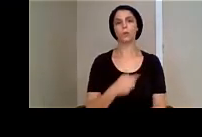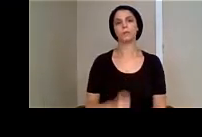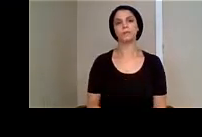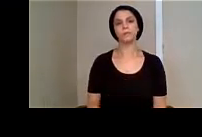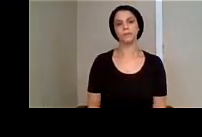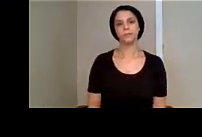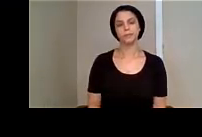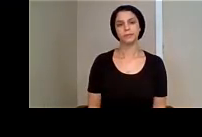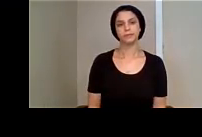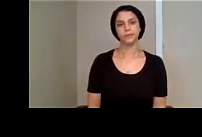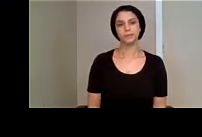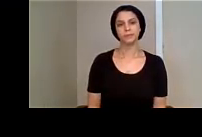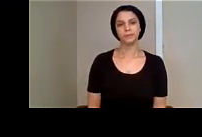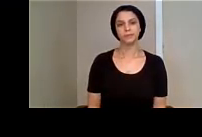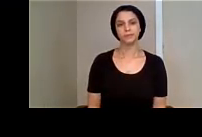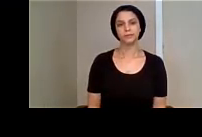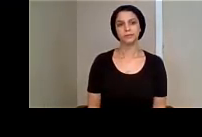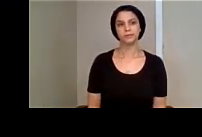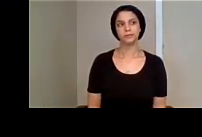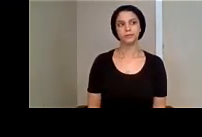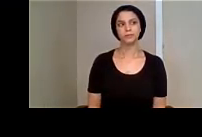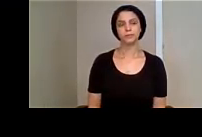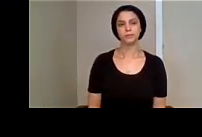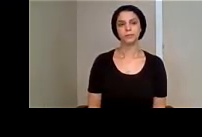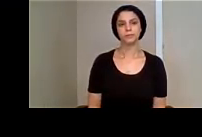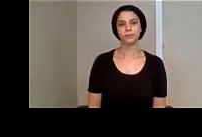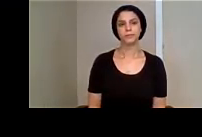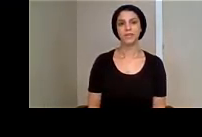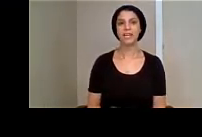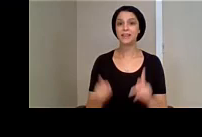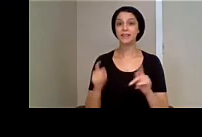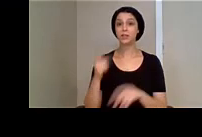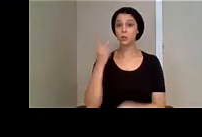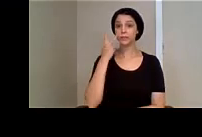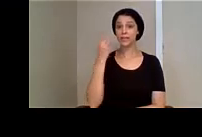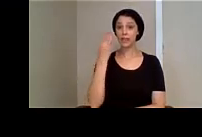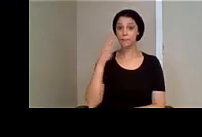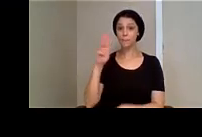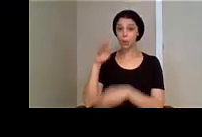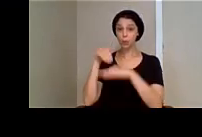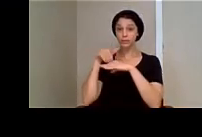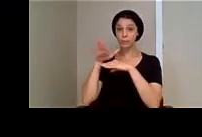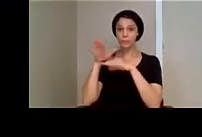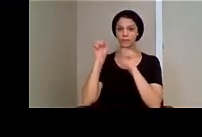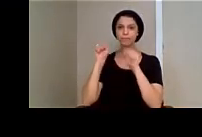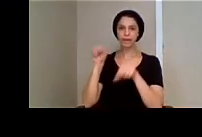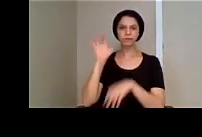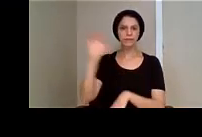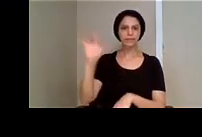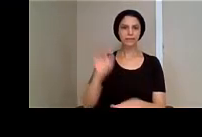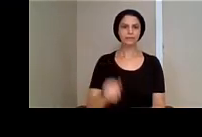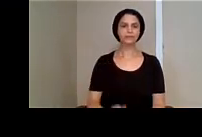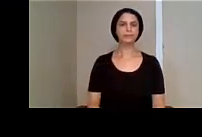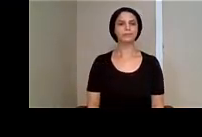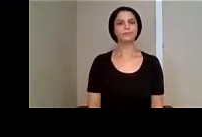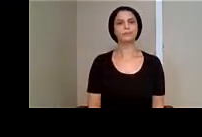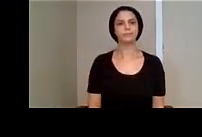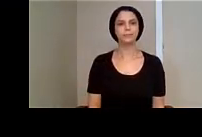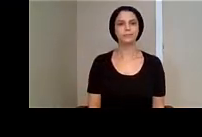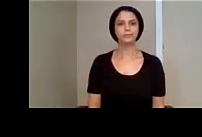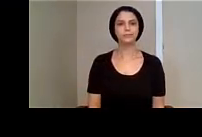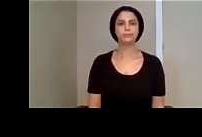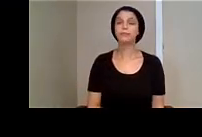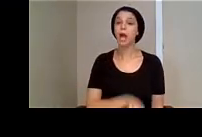there we go. I see that same blue submit assignment button, so I'm going to click that one. And in the